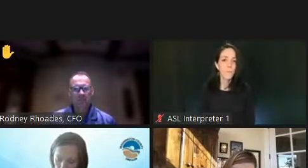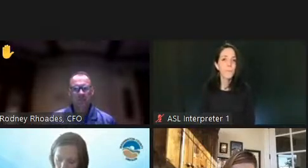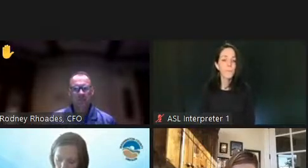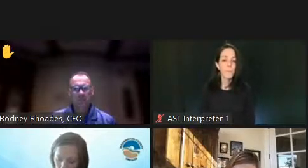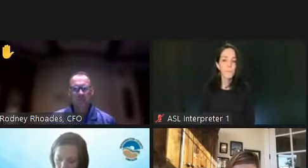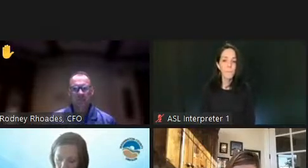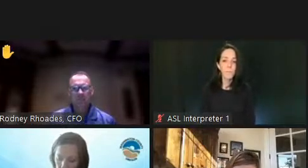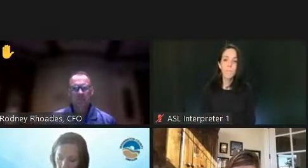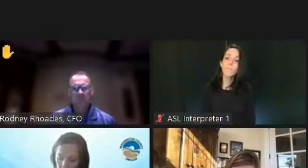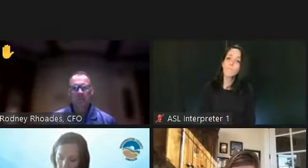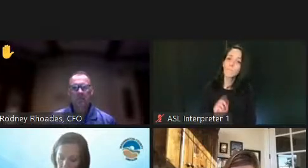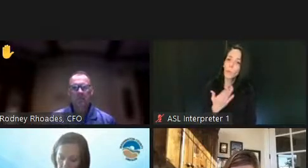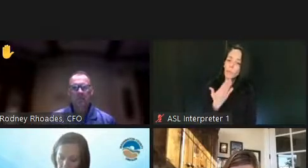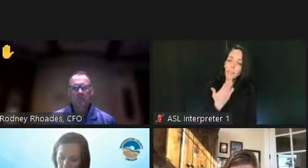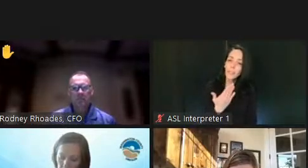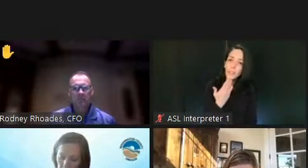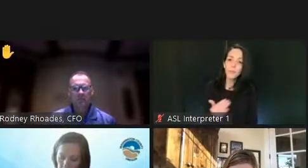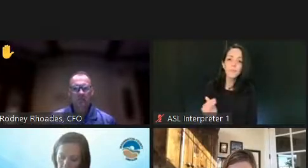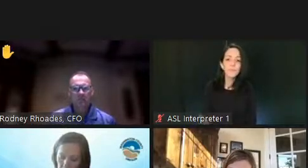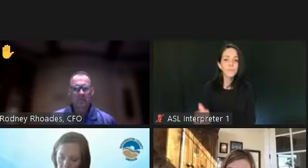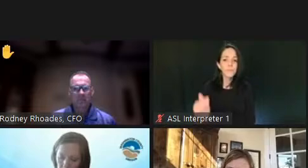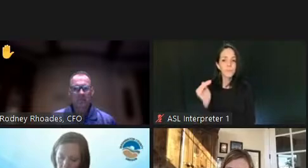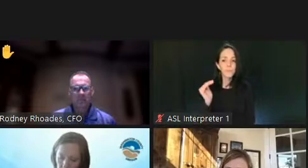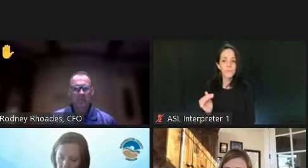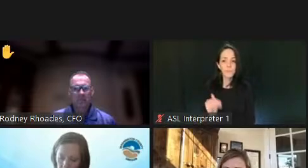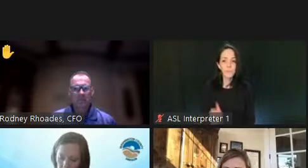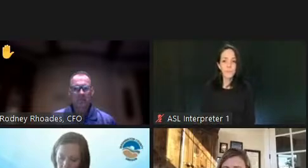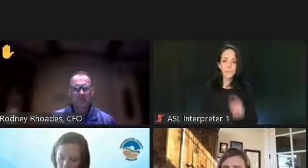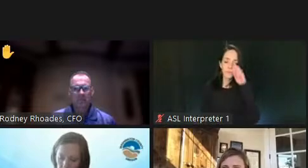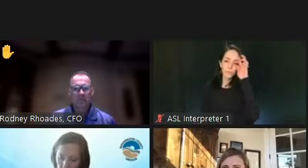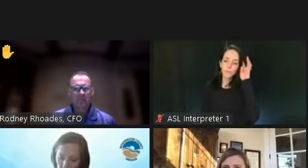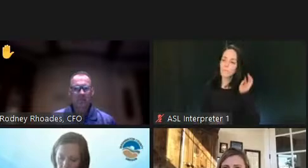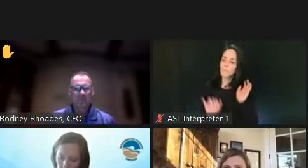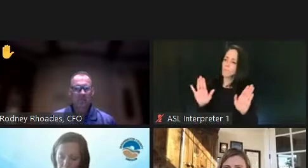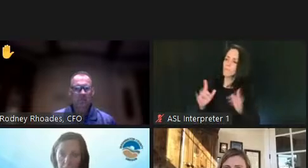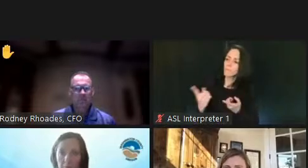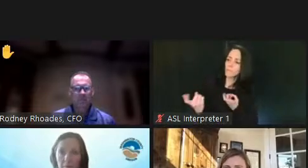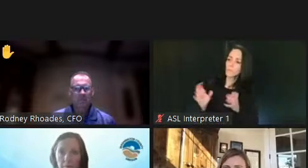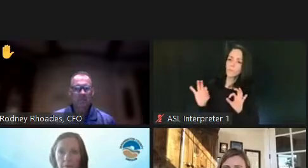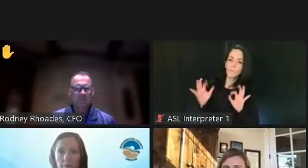Okay, thank you. Thank you. Great question.